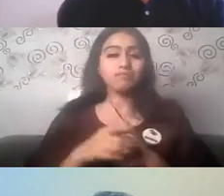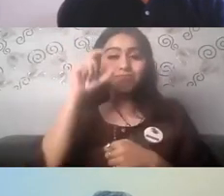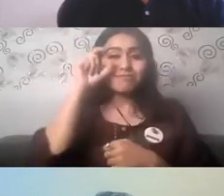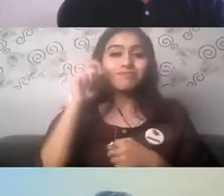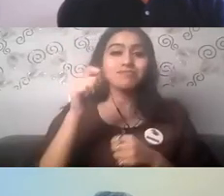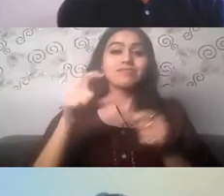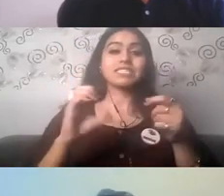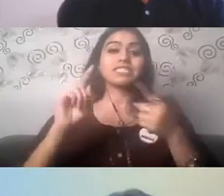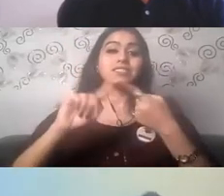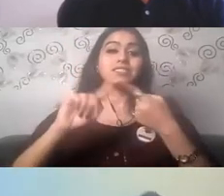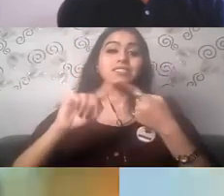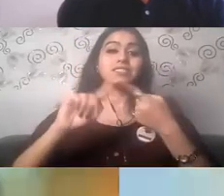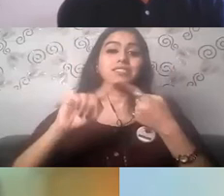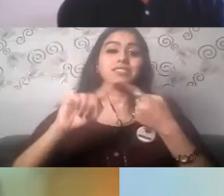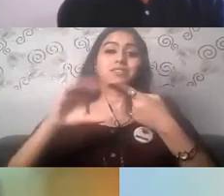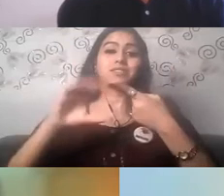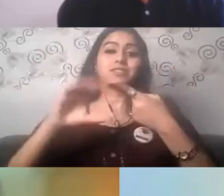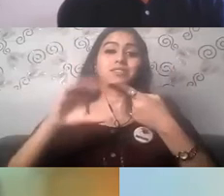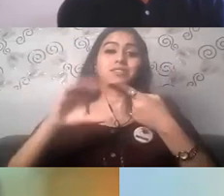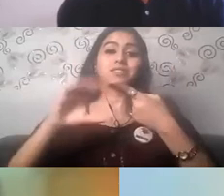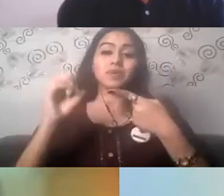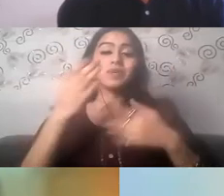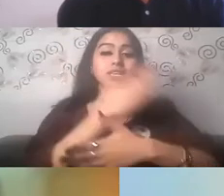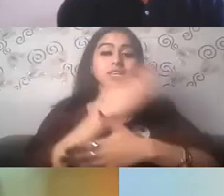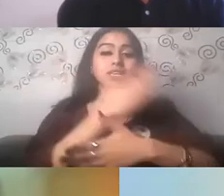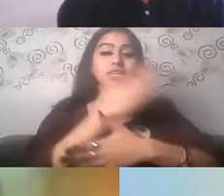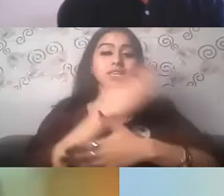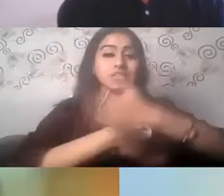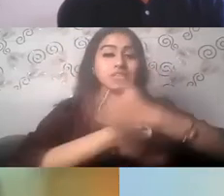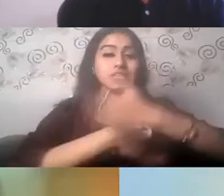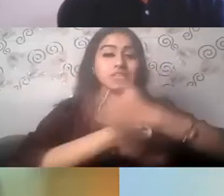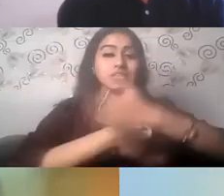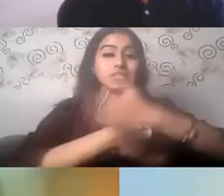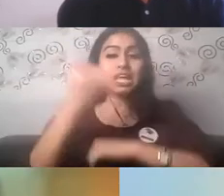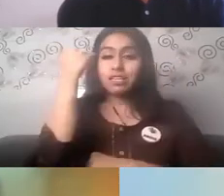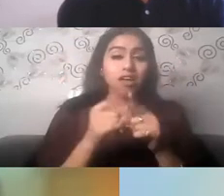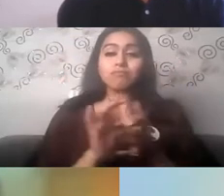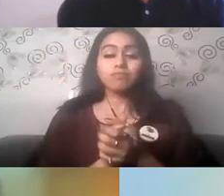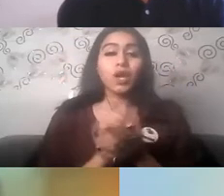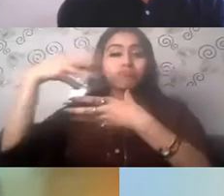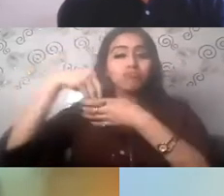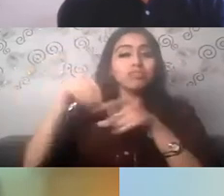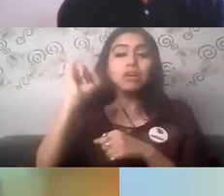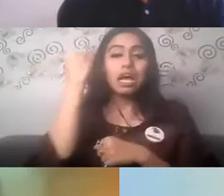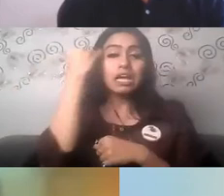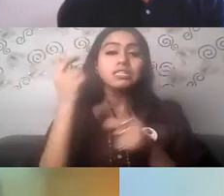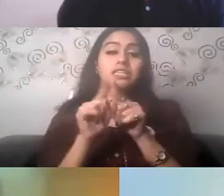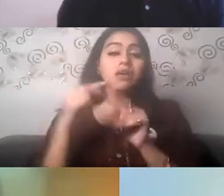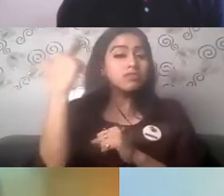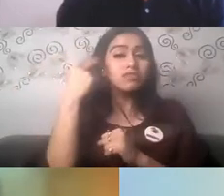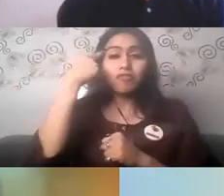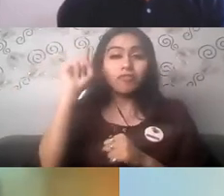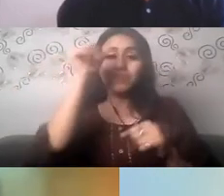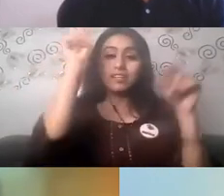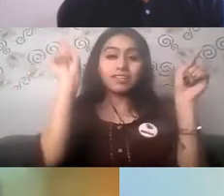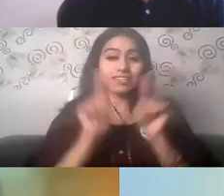his ideas are about gaining some of the insights from the UK